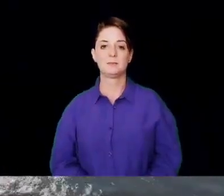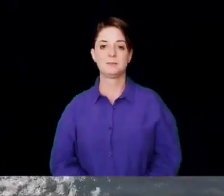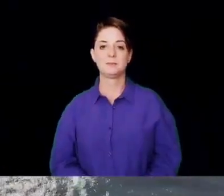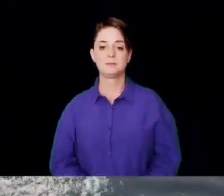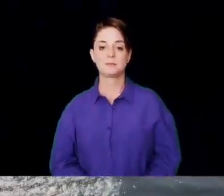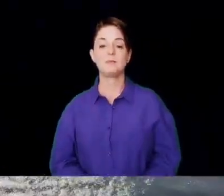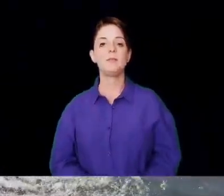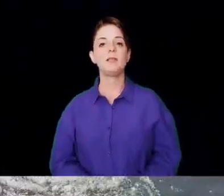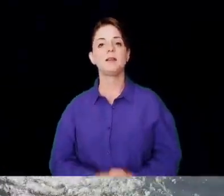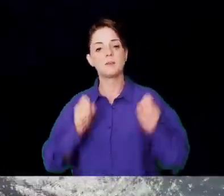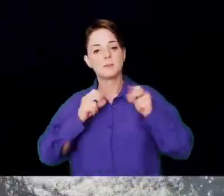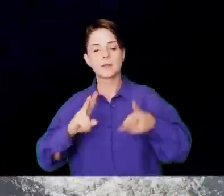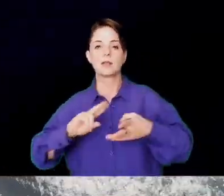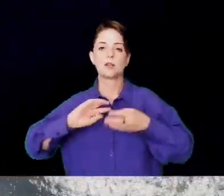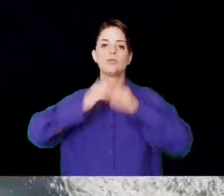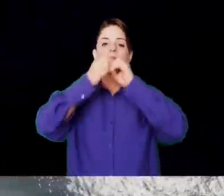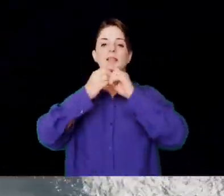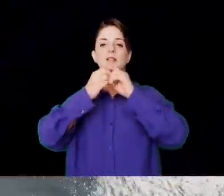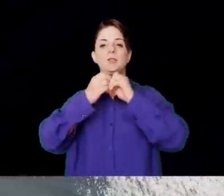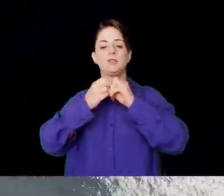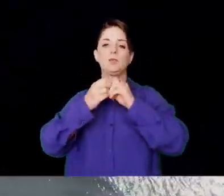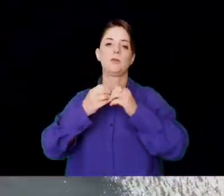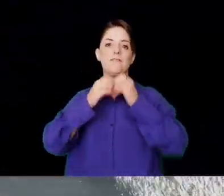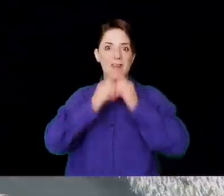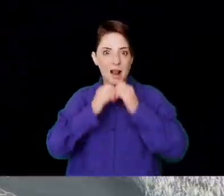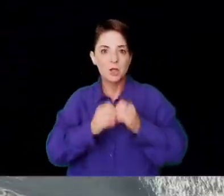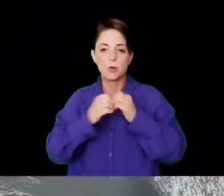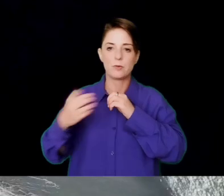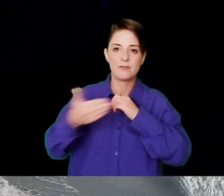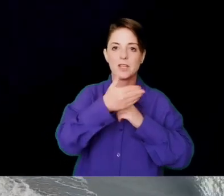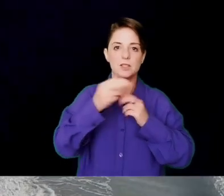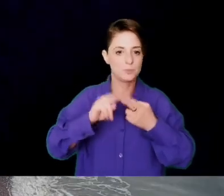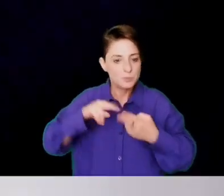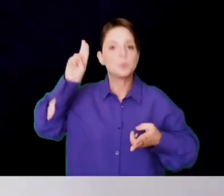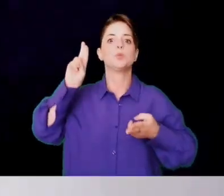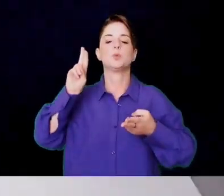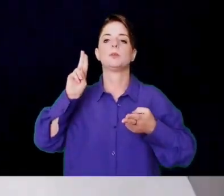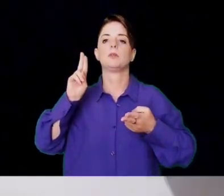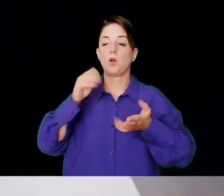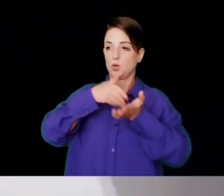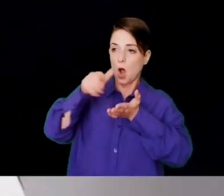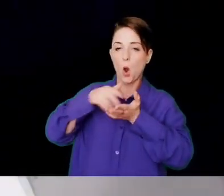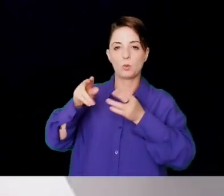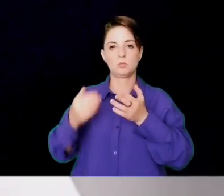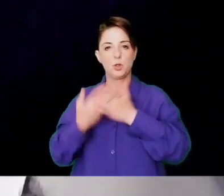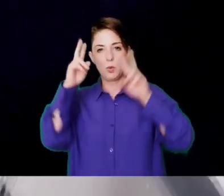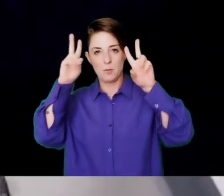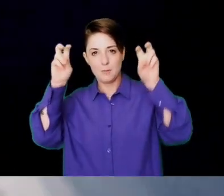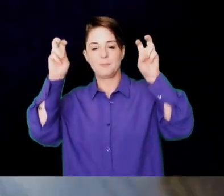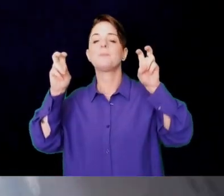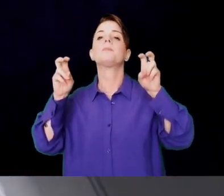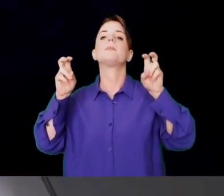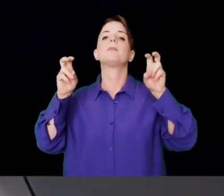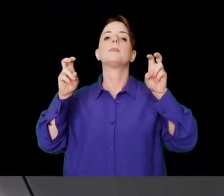Then a retail mechanism was created to increase the value of the fish that was being caught. The fish is being sold under the brand name